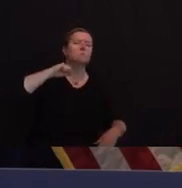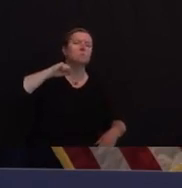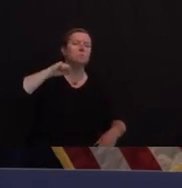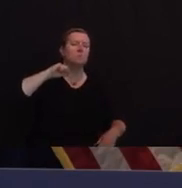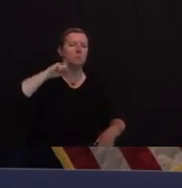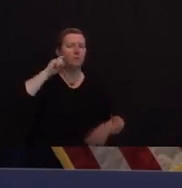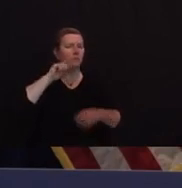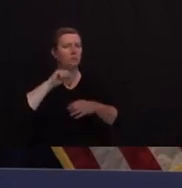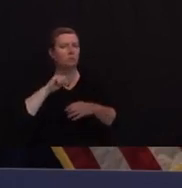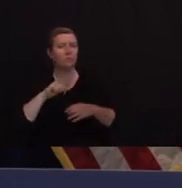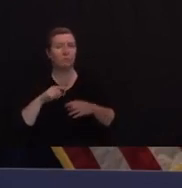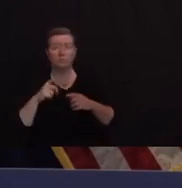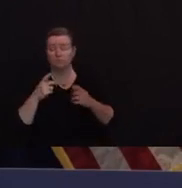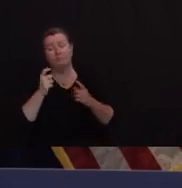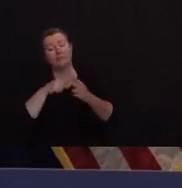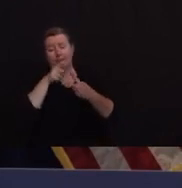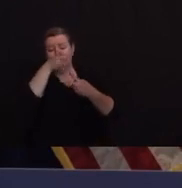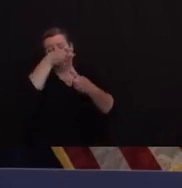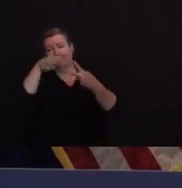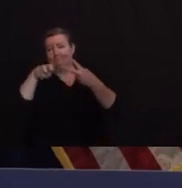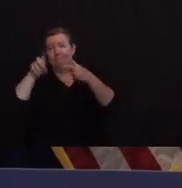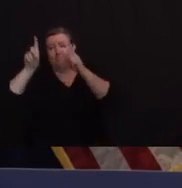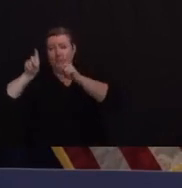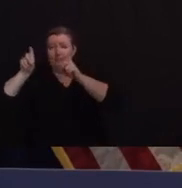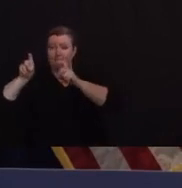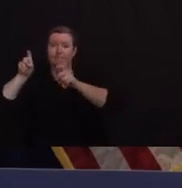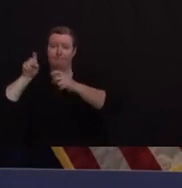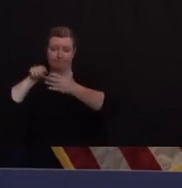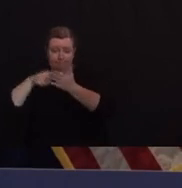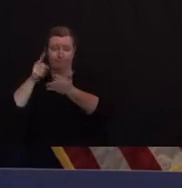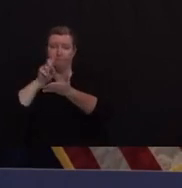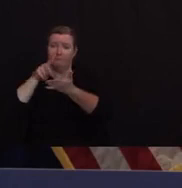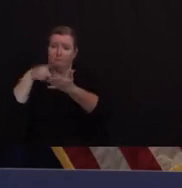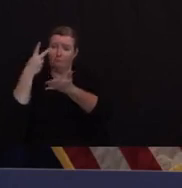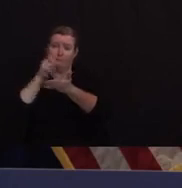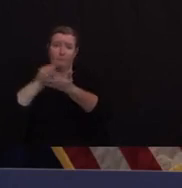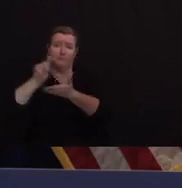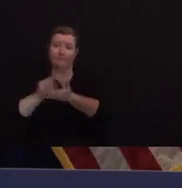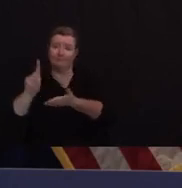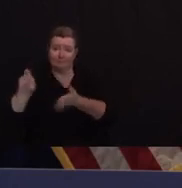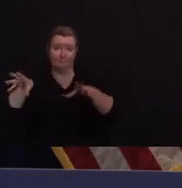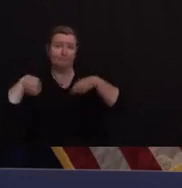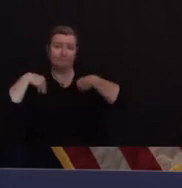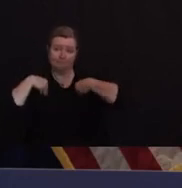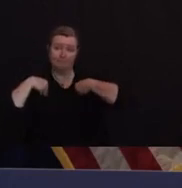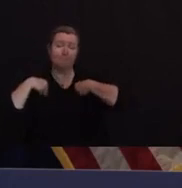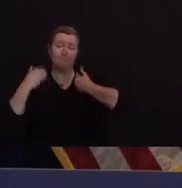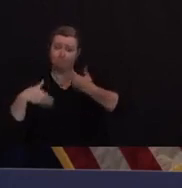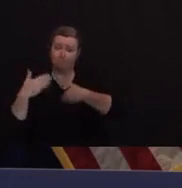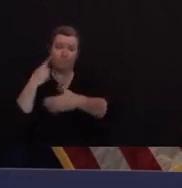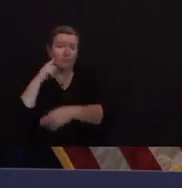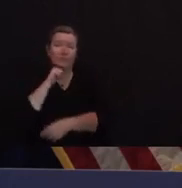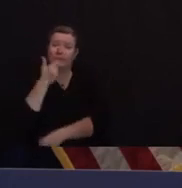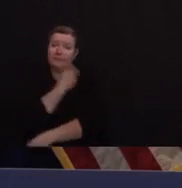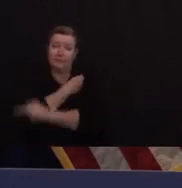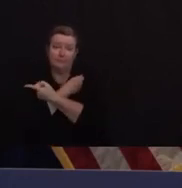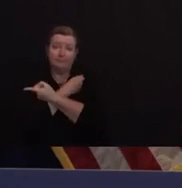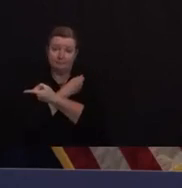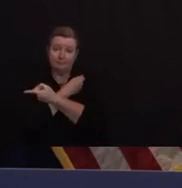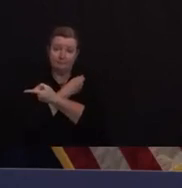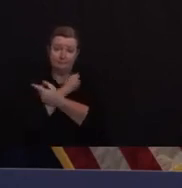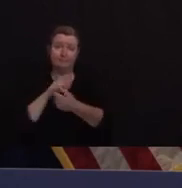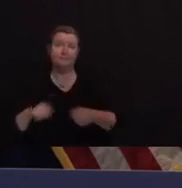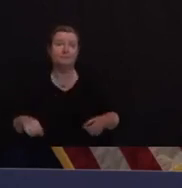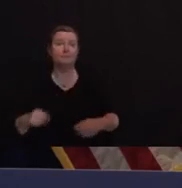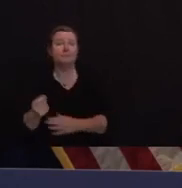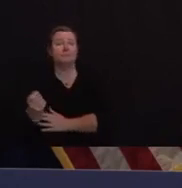tested, maybe once a week, probably twice a week. And we will have available sites in every county for